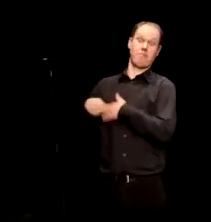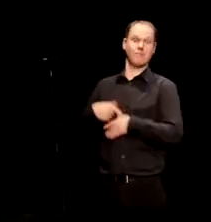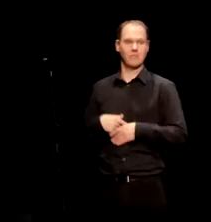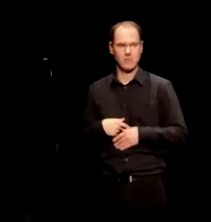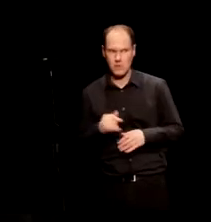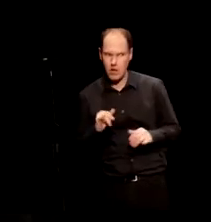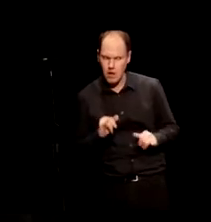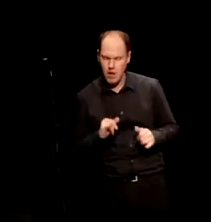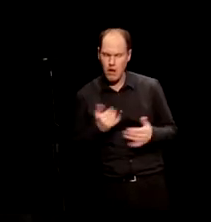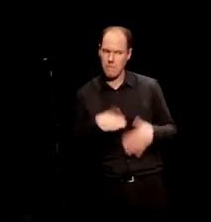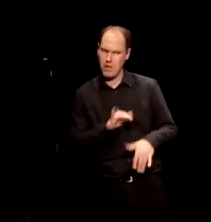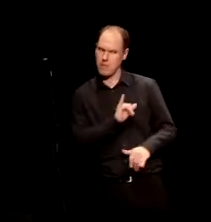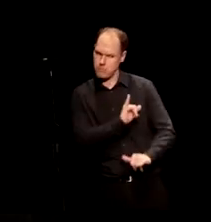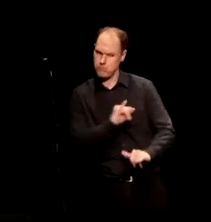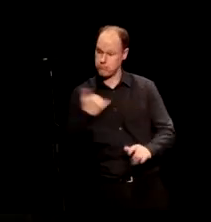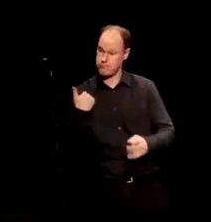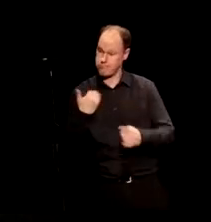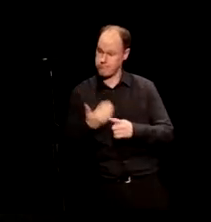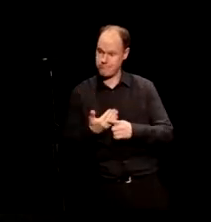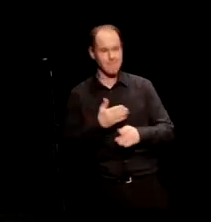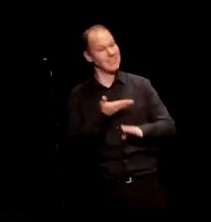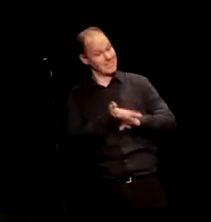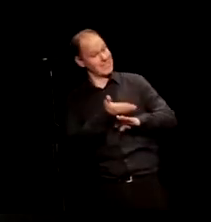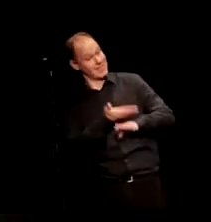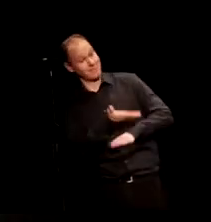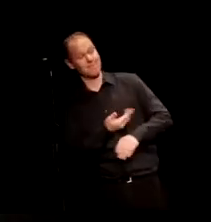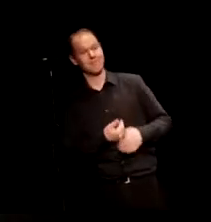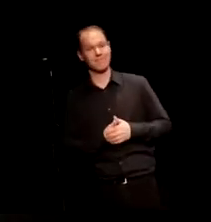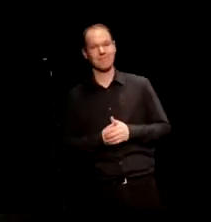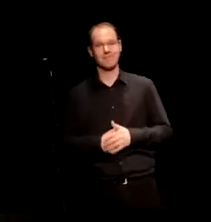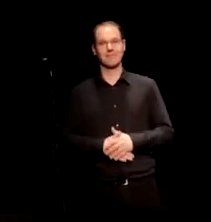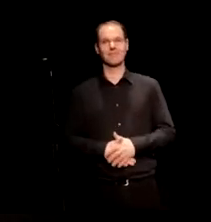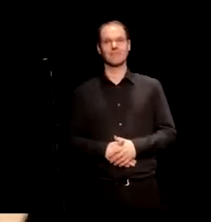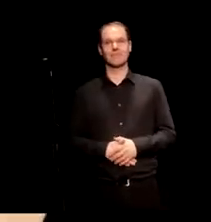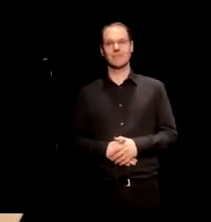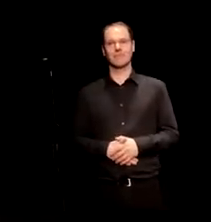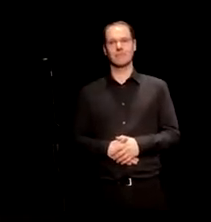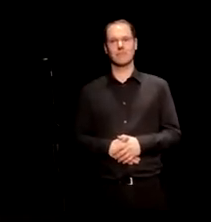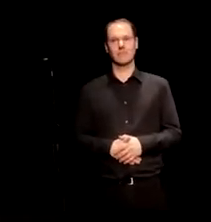It was dreadful. Please, sit a minute.